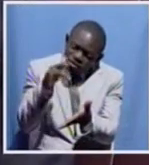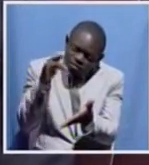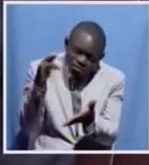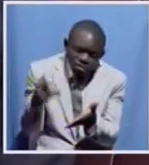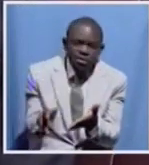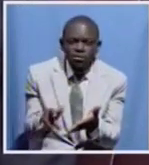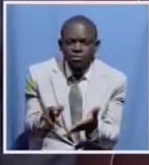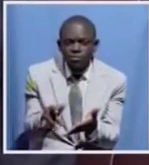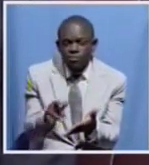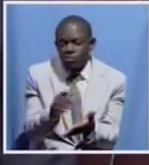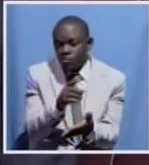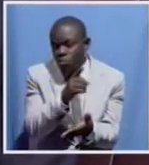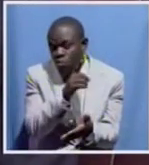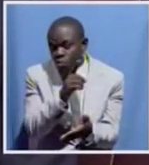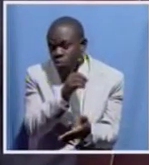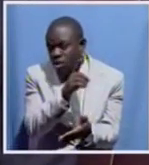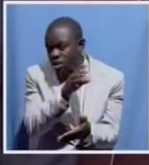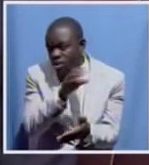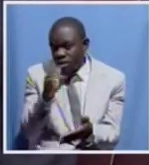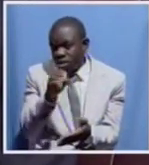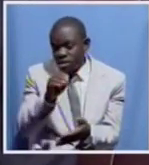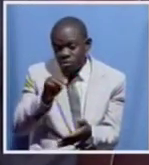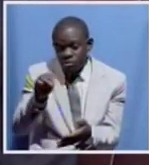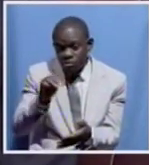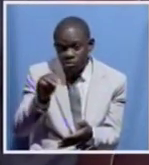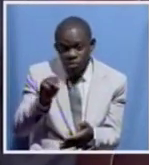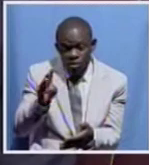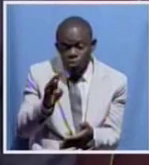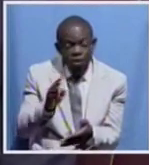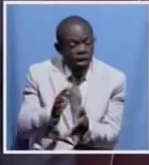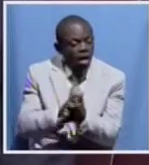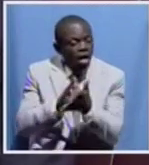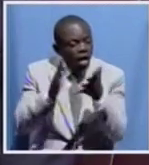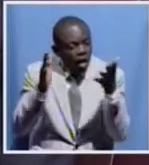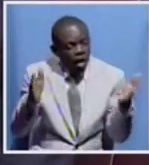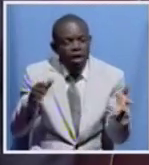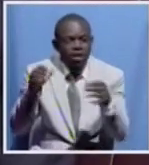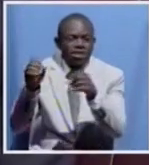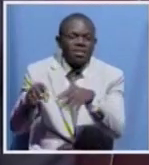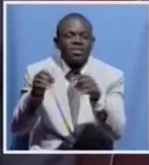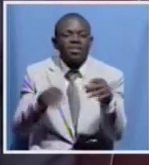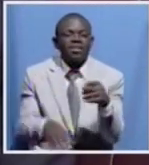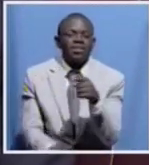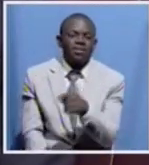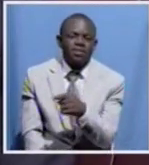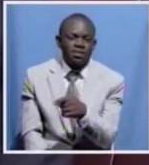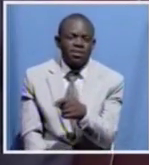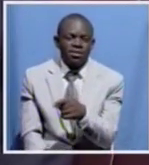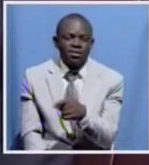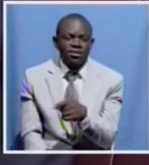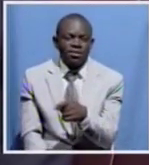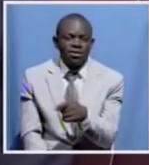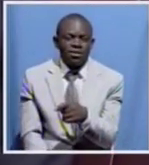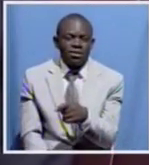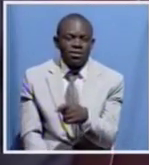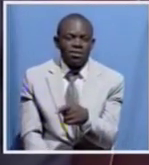energy, especially sustainable and in the renewable sector. And they have already shortlisted, I think at the last count